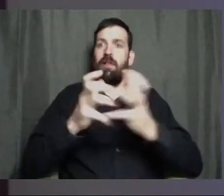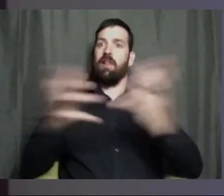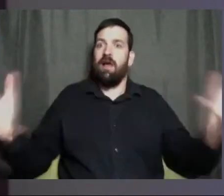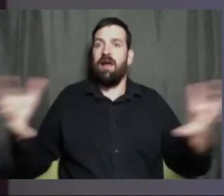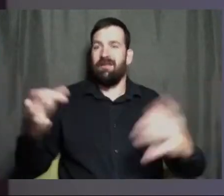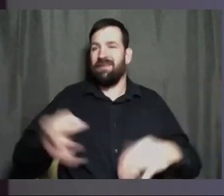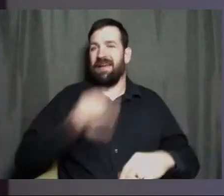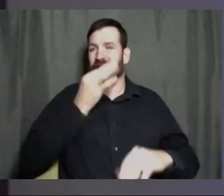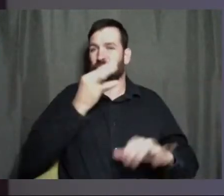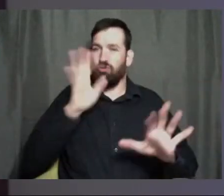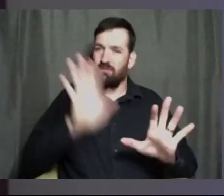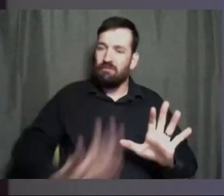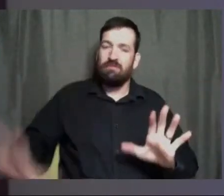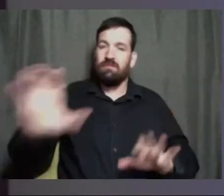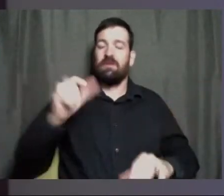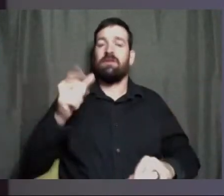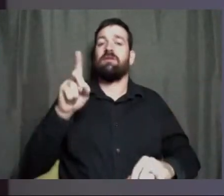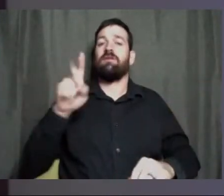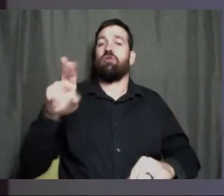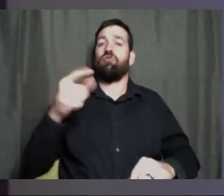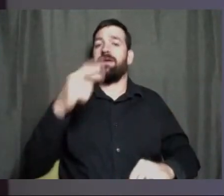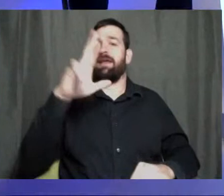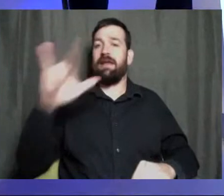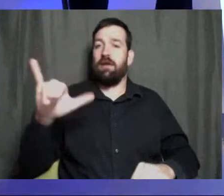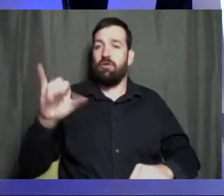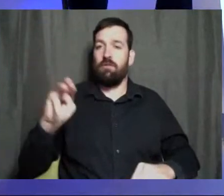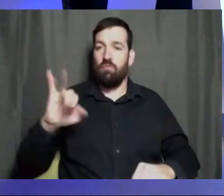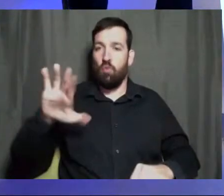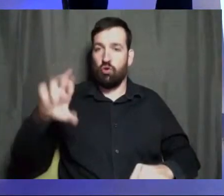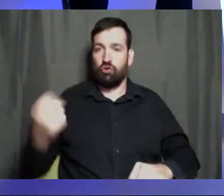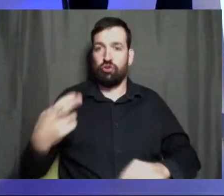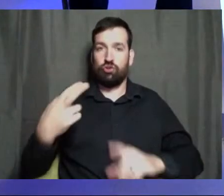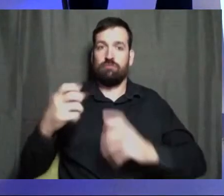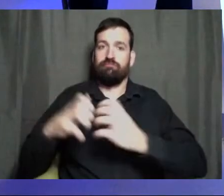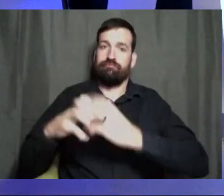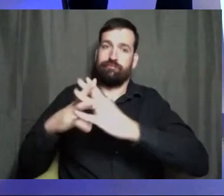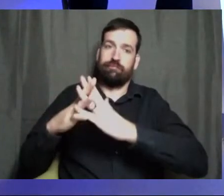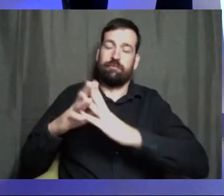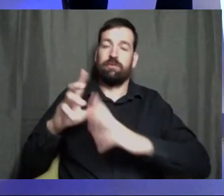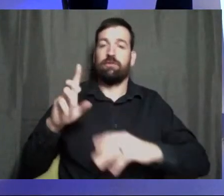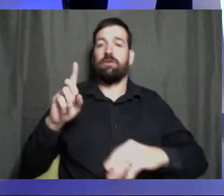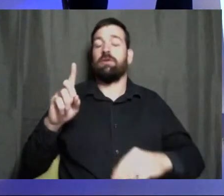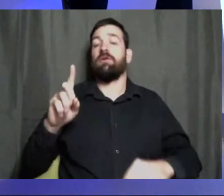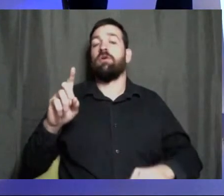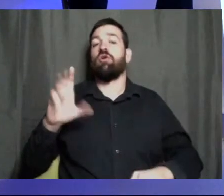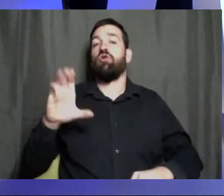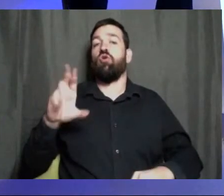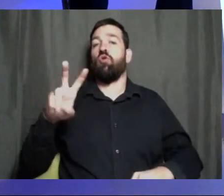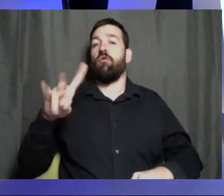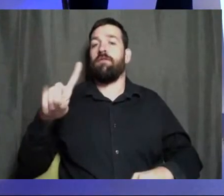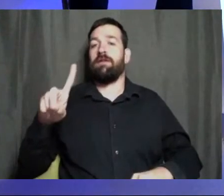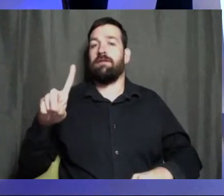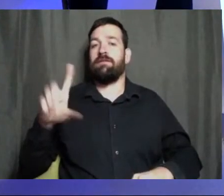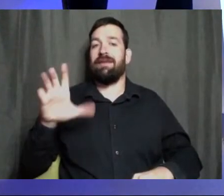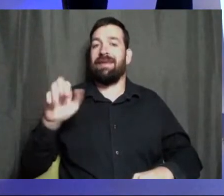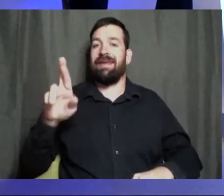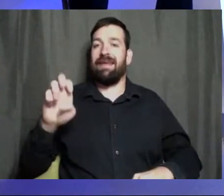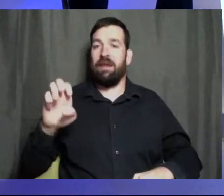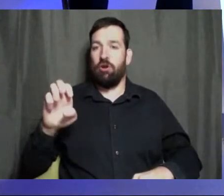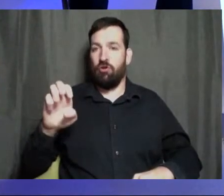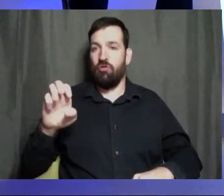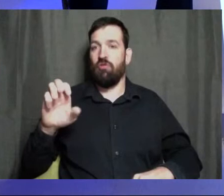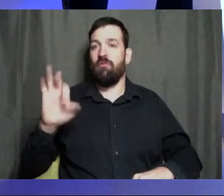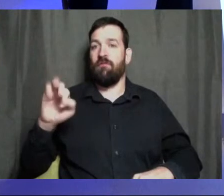guest today, Dr. Gary Morsch, founder of the COVID Care Force. We're going to talk more about that, but also he is the medical advisor for many